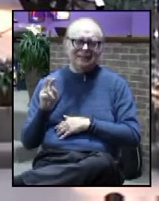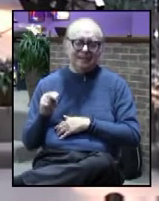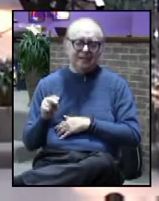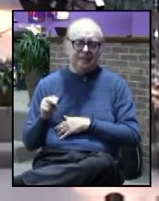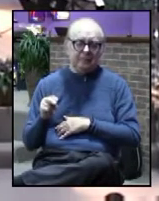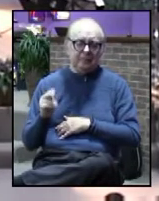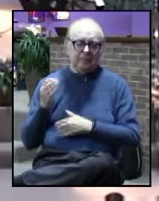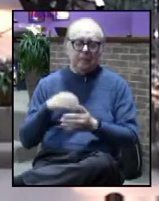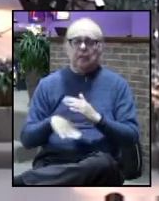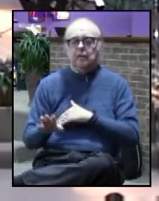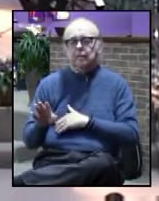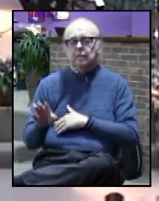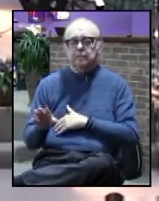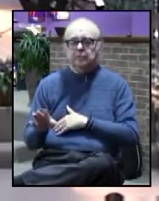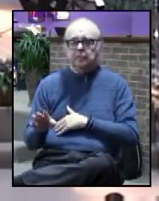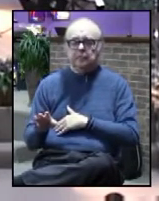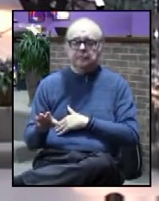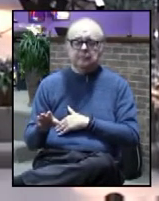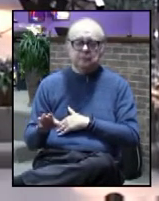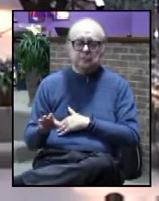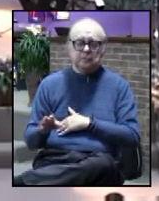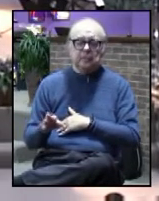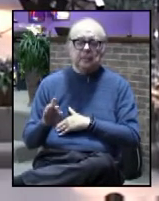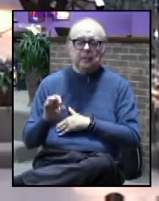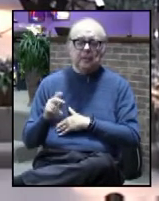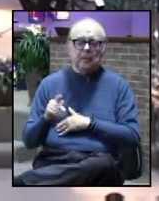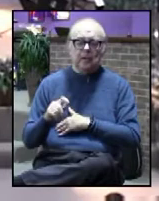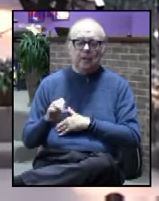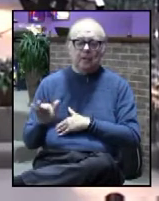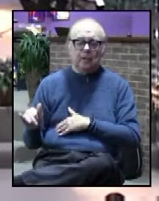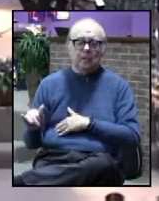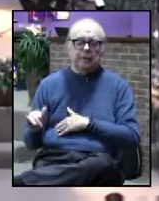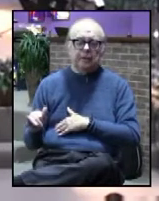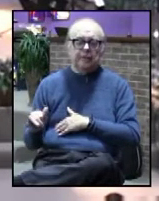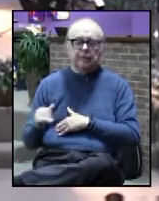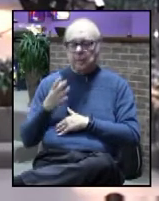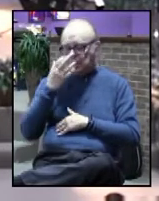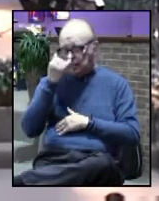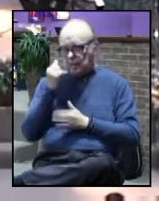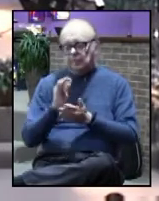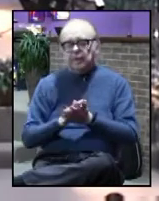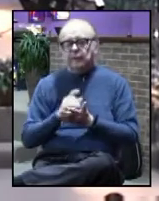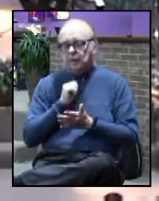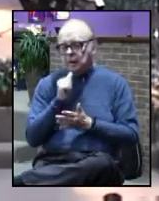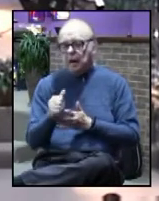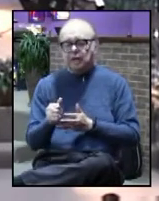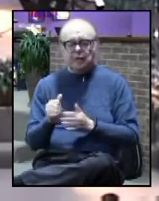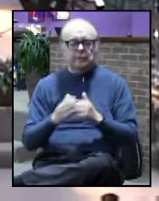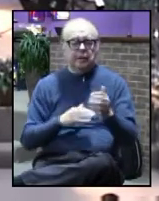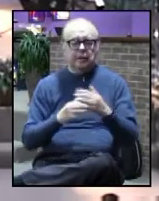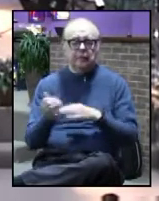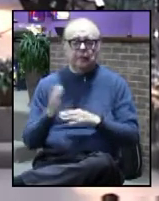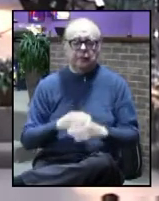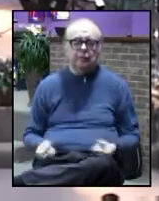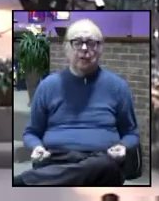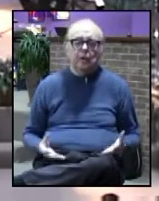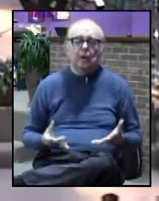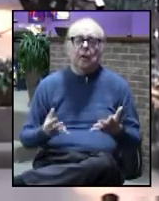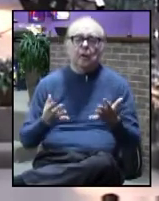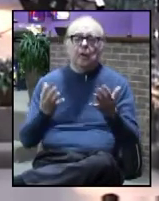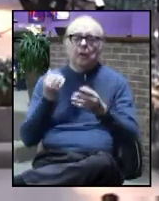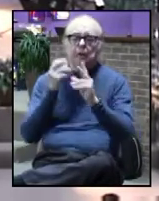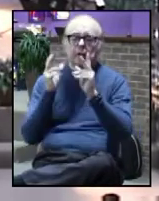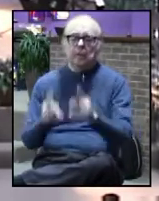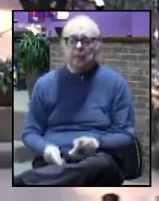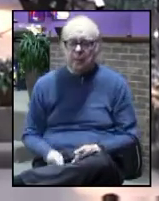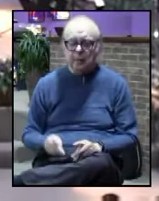and it was when Ripley's, believe it or not, had caught on fire. And so it's all crowded and everything, and so everybody's gathering in there, and we